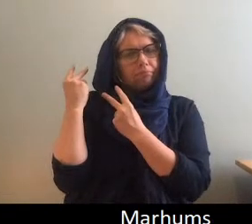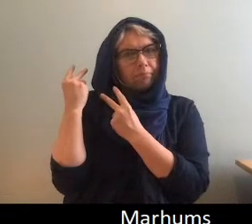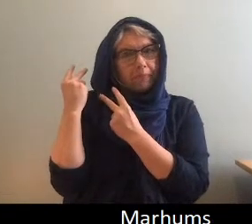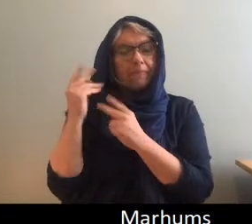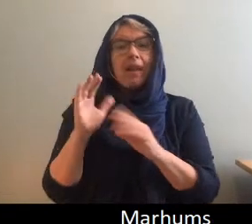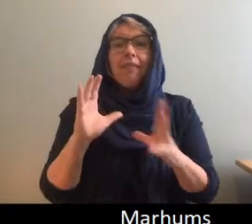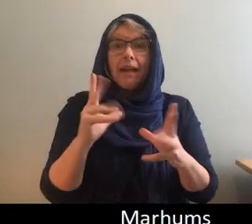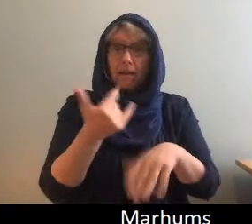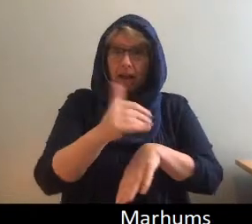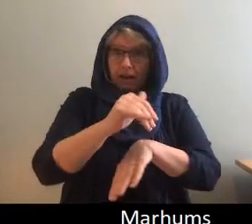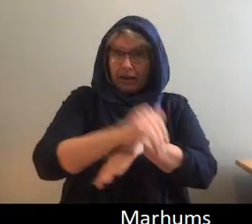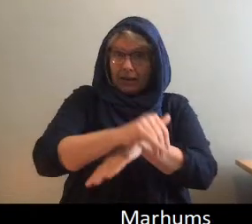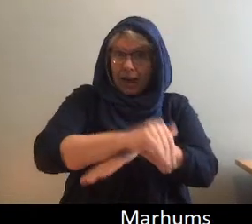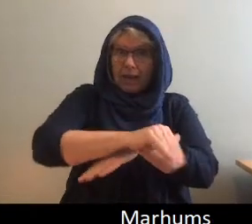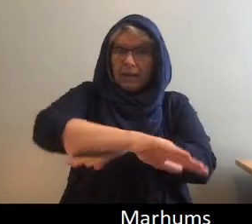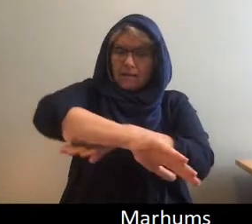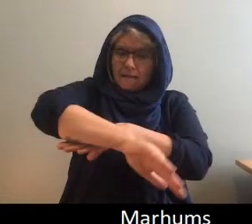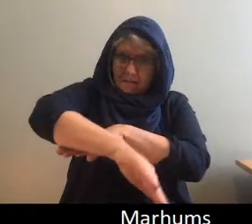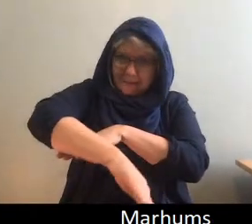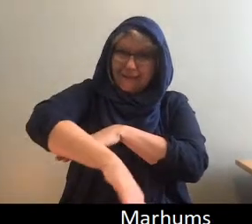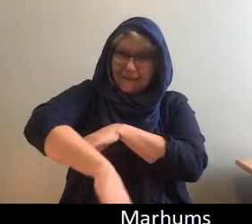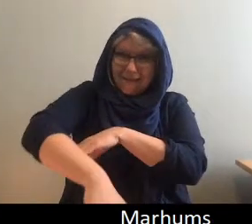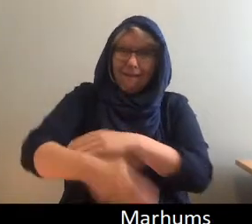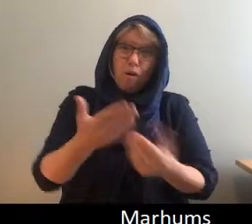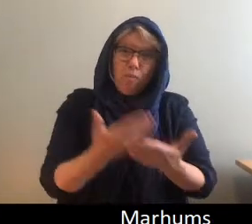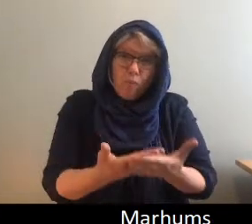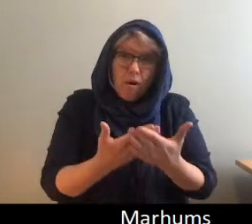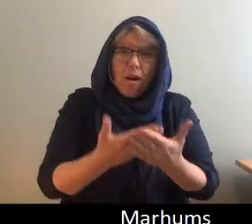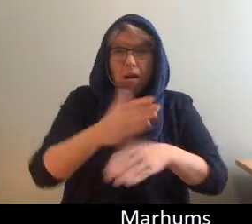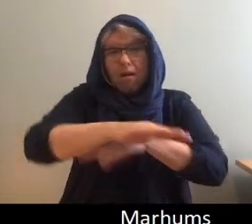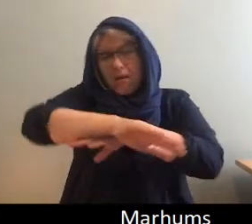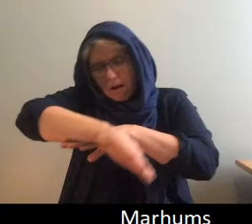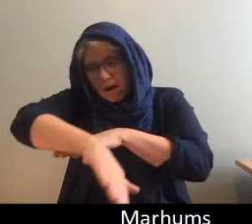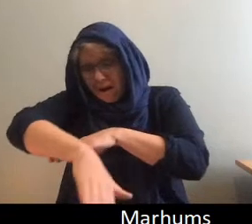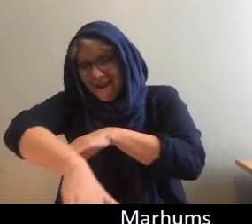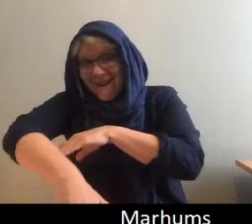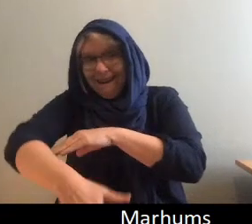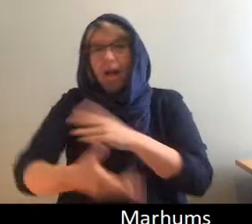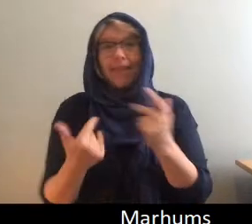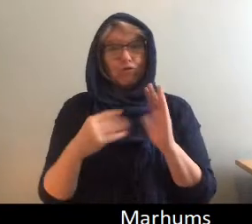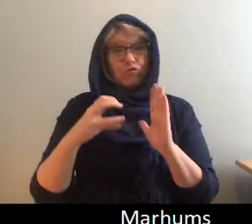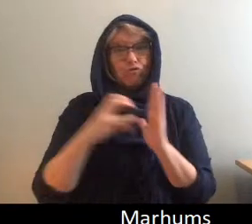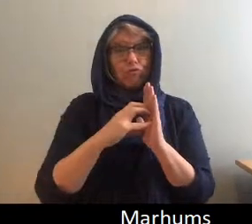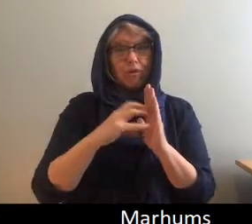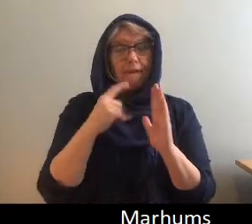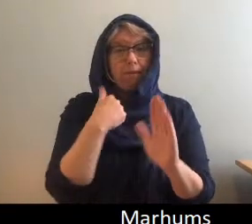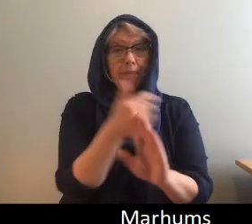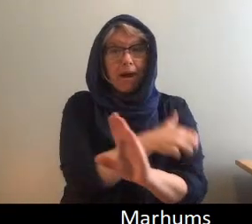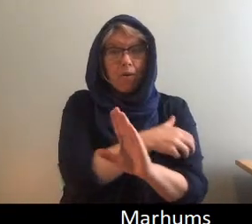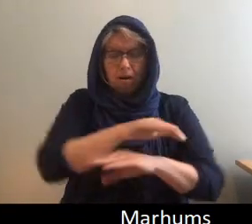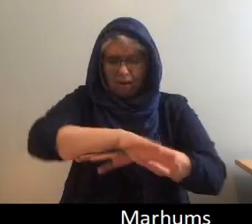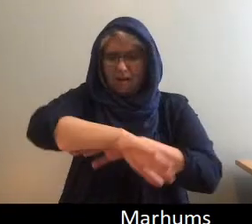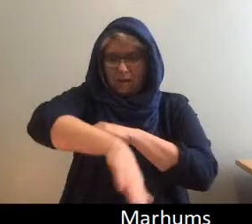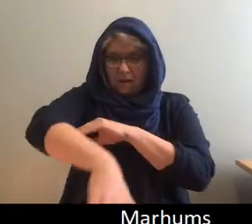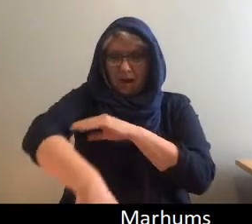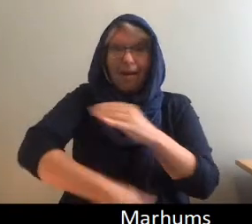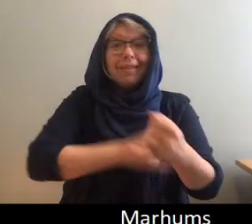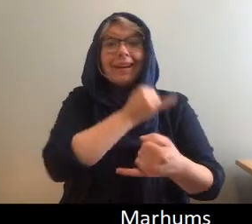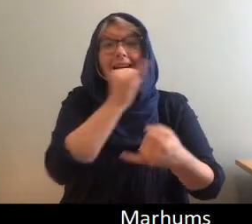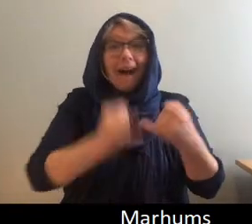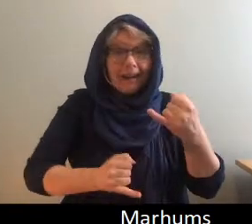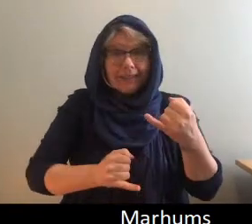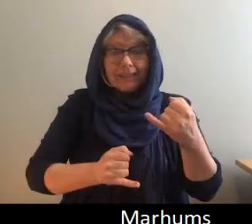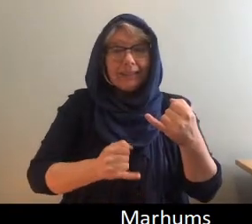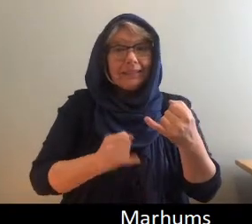till the break of the dawn. Salamun hiya hatta matla'il fajr. That at the time of the breaking of the dawn, the time of